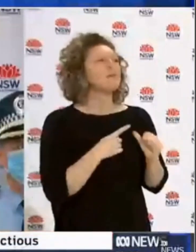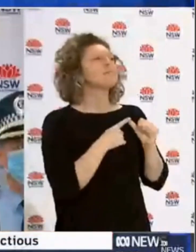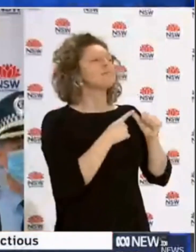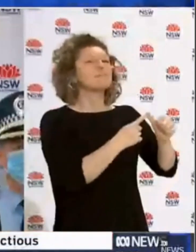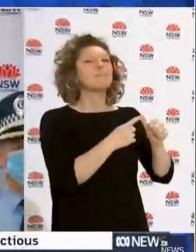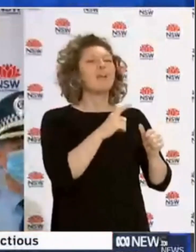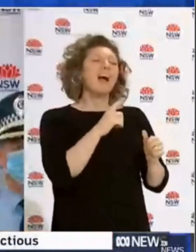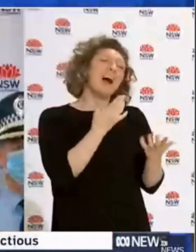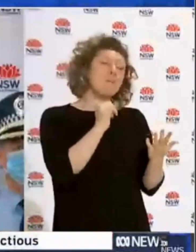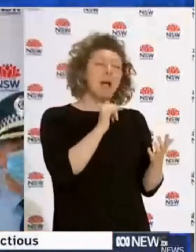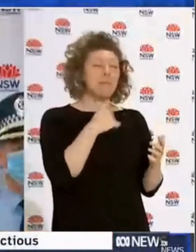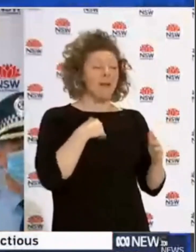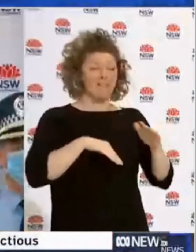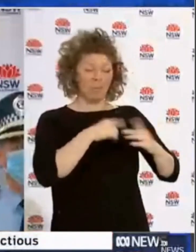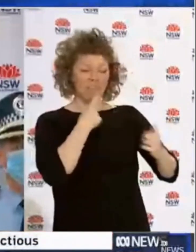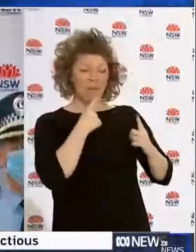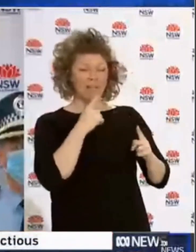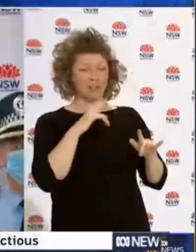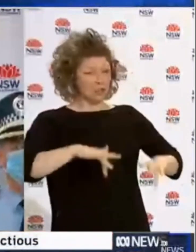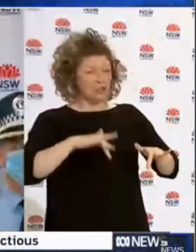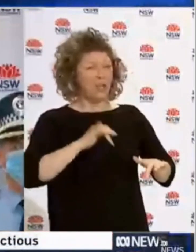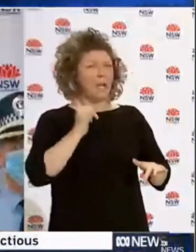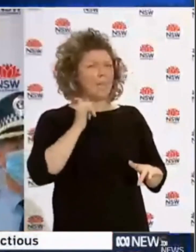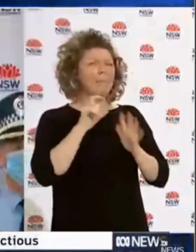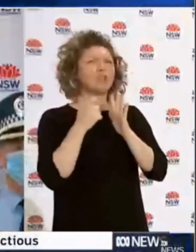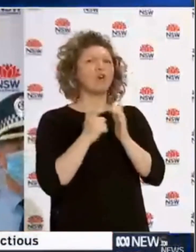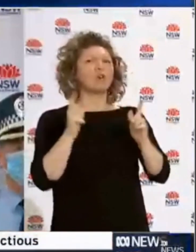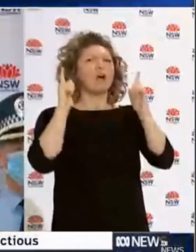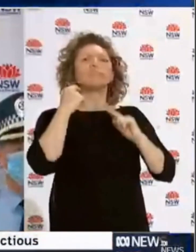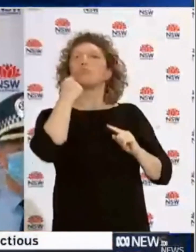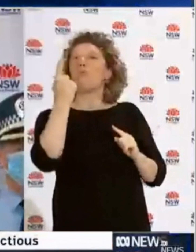But can we answer that? Perhaps I'll ask, I think Dr. Chance here